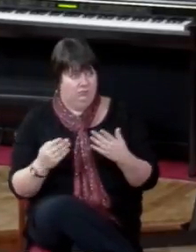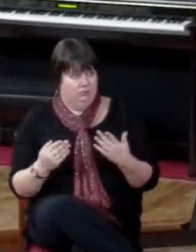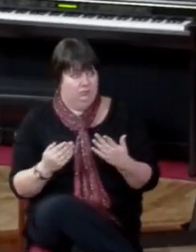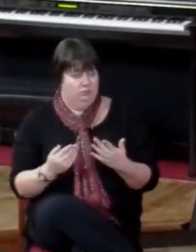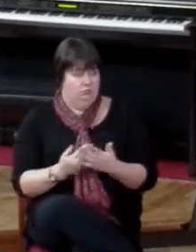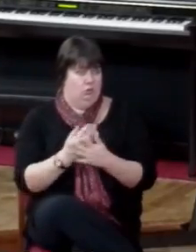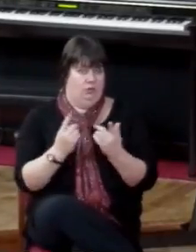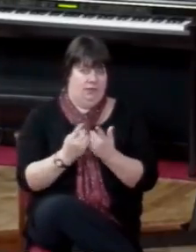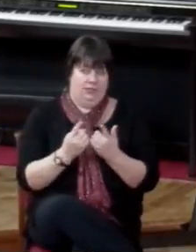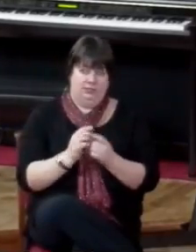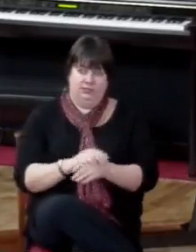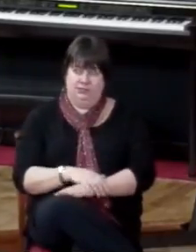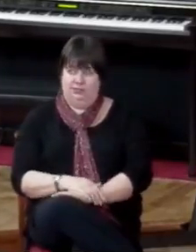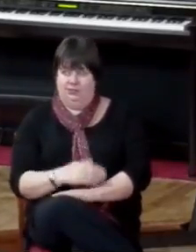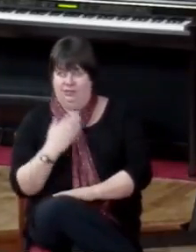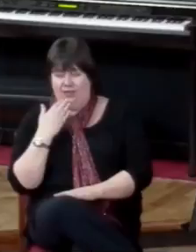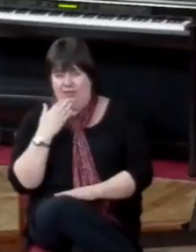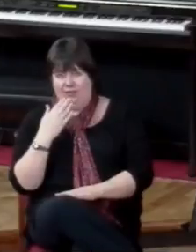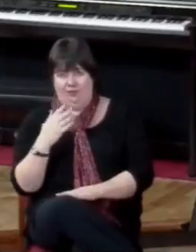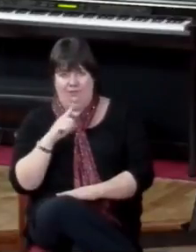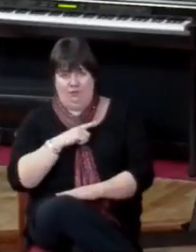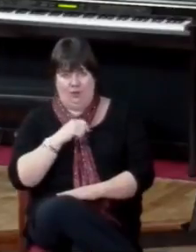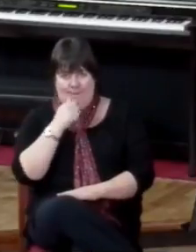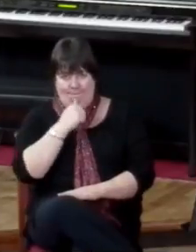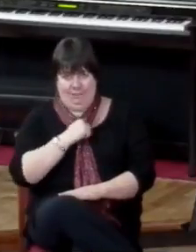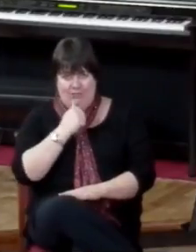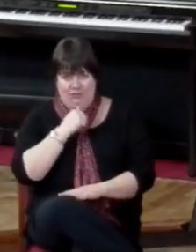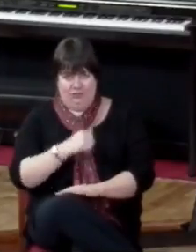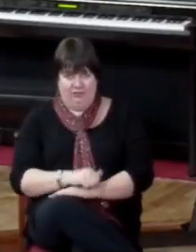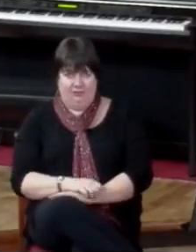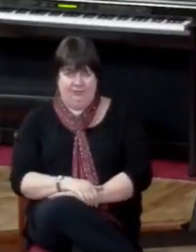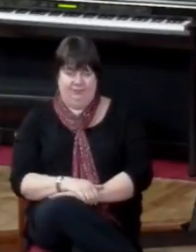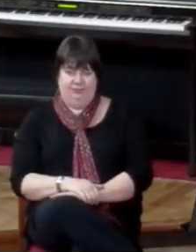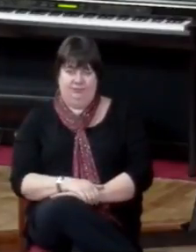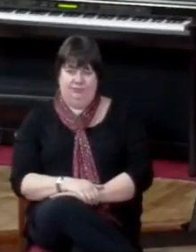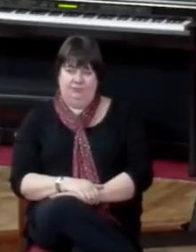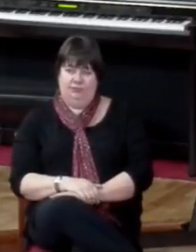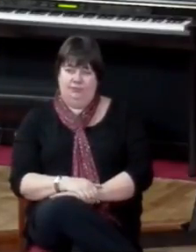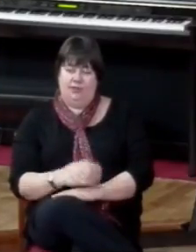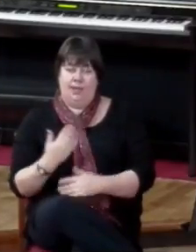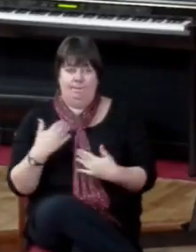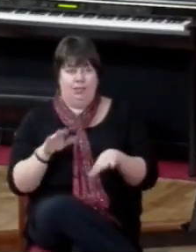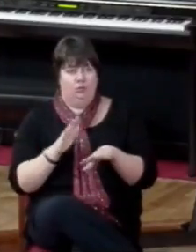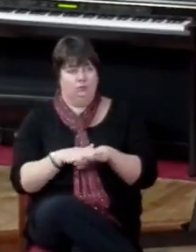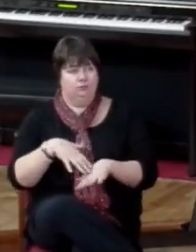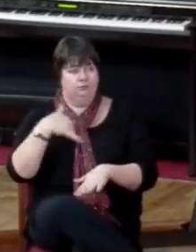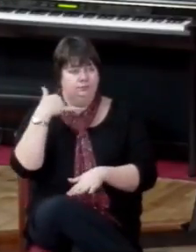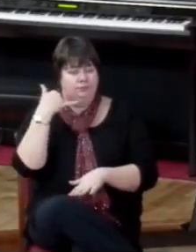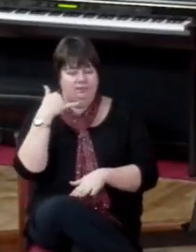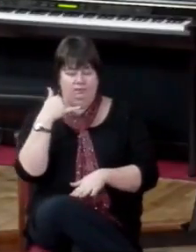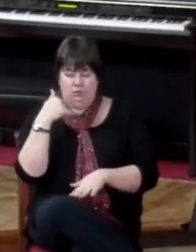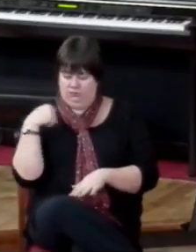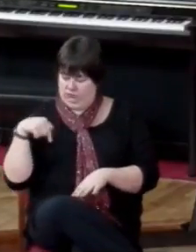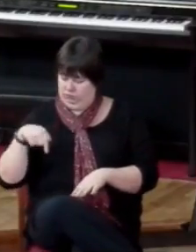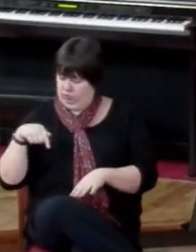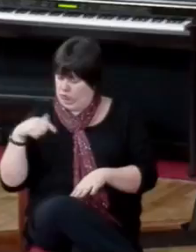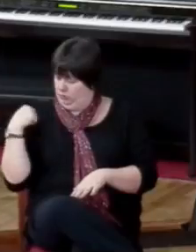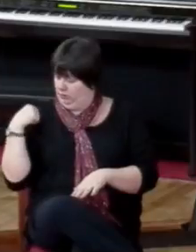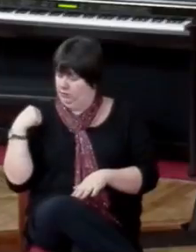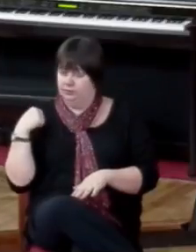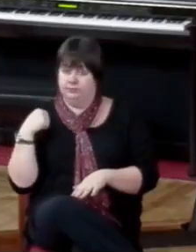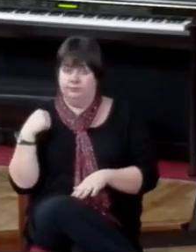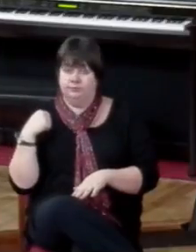an admirable congregation. But I said to somebody on the phone during the week